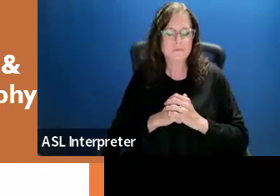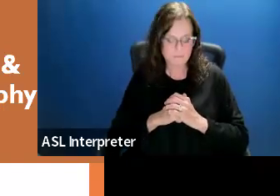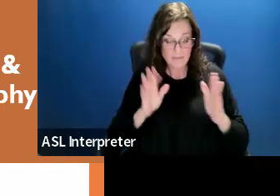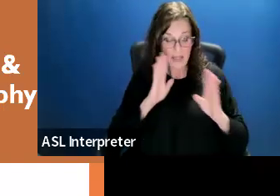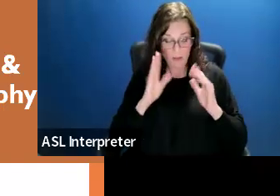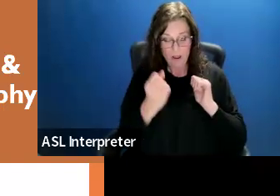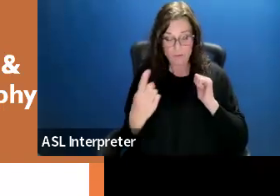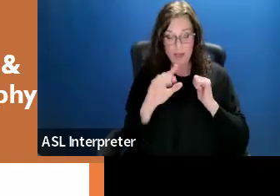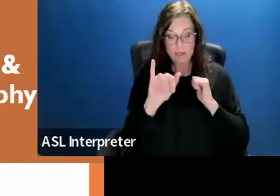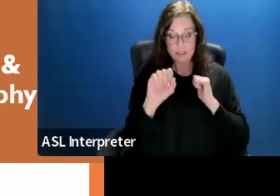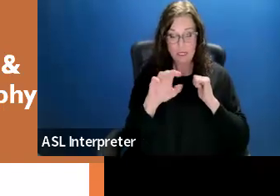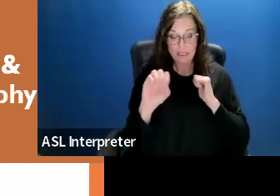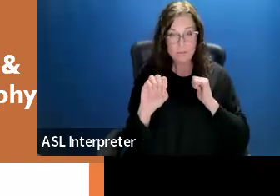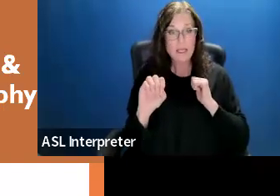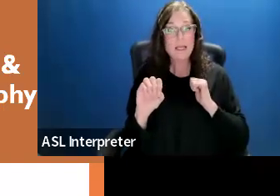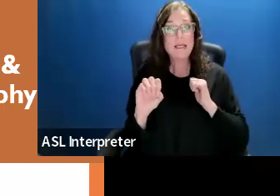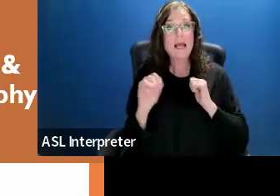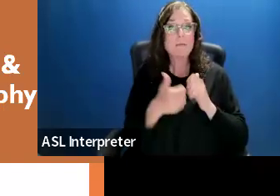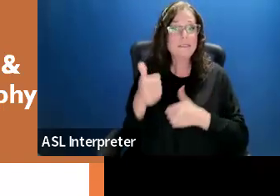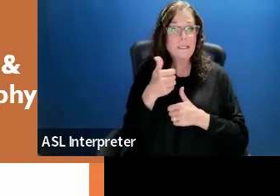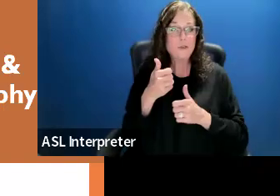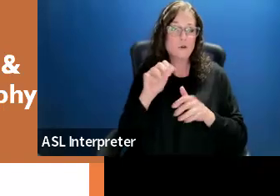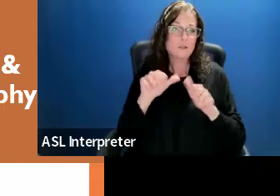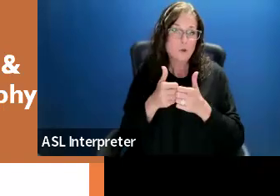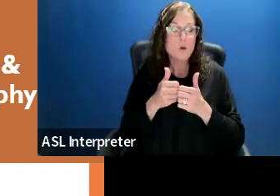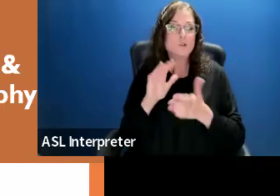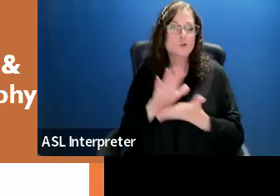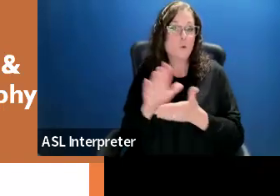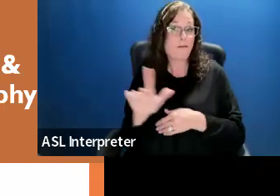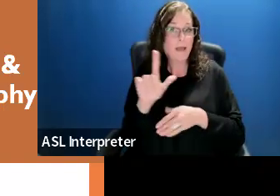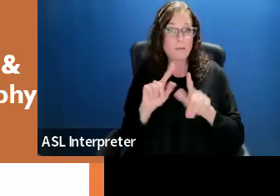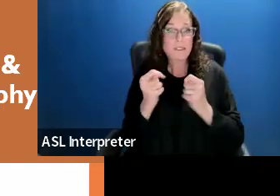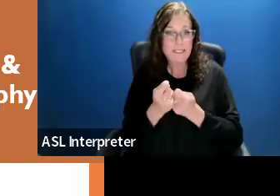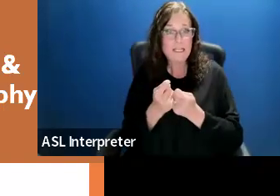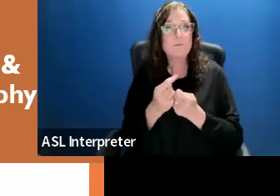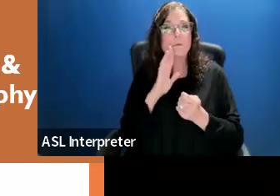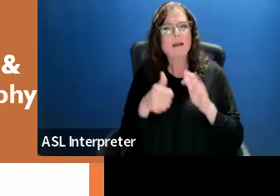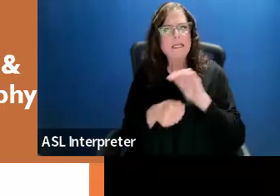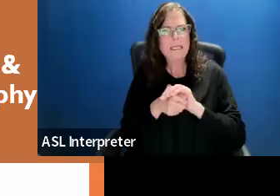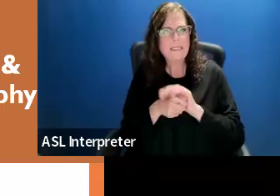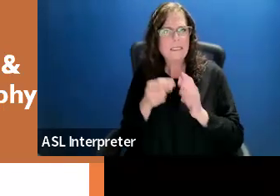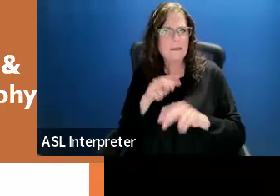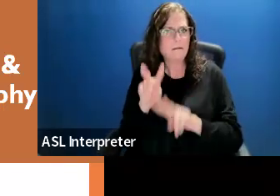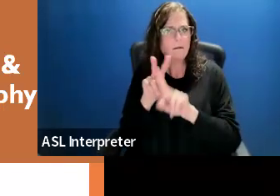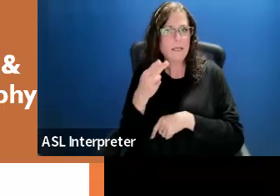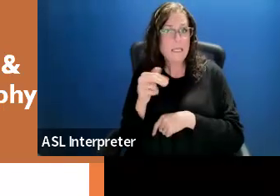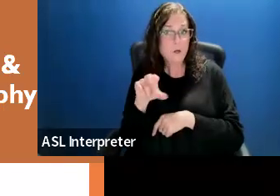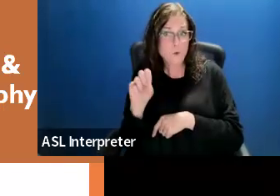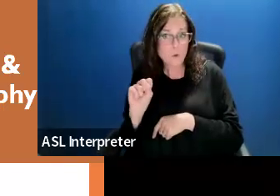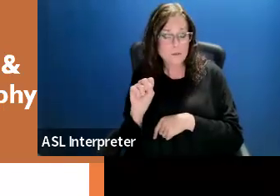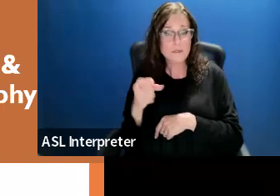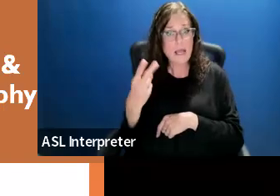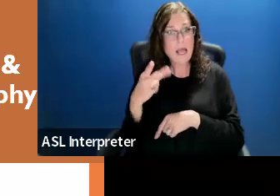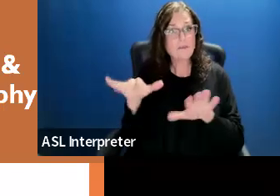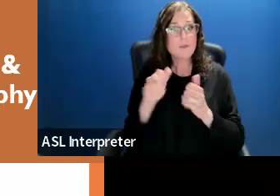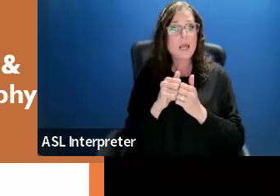Hello, everyone. My name is Jasmine. I'm a senior associate in the school and library team, and I'm starting off with Hidden Heroes. What do a high-flying stunt woman, a